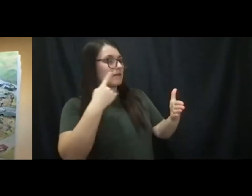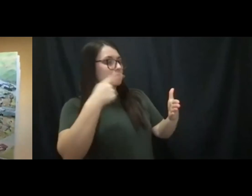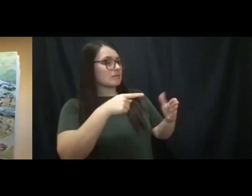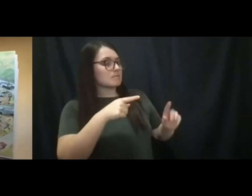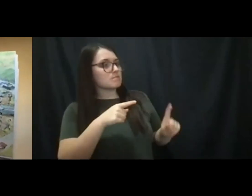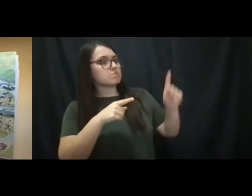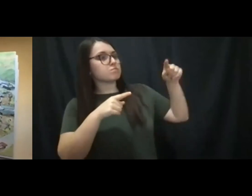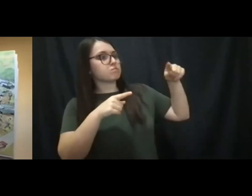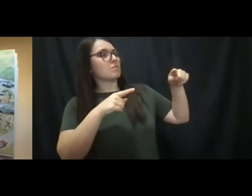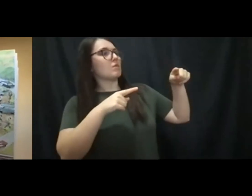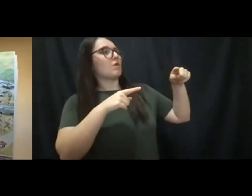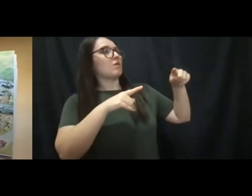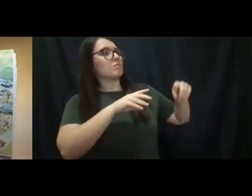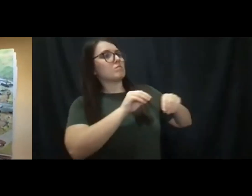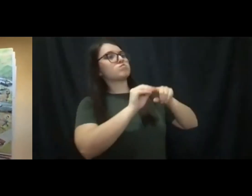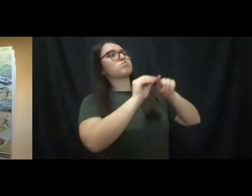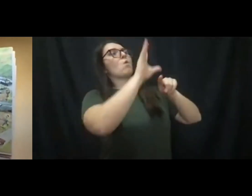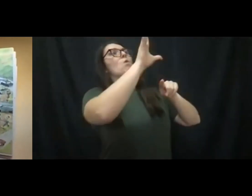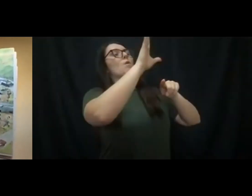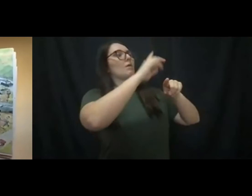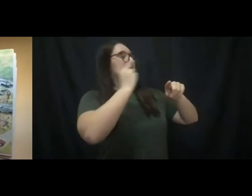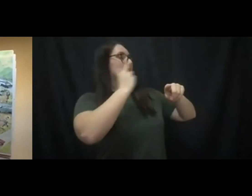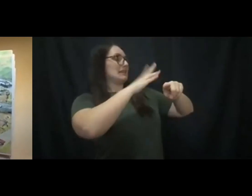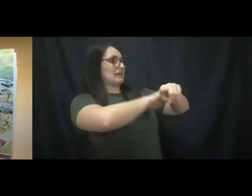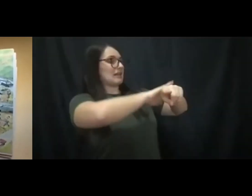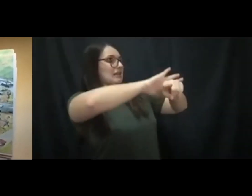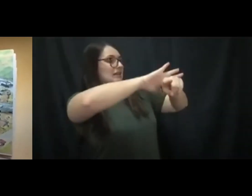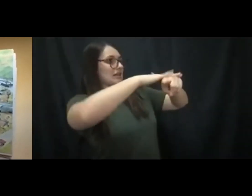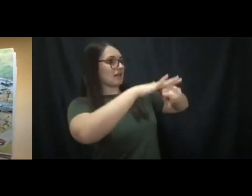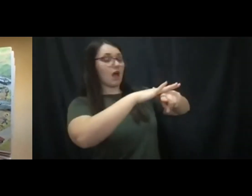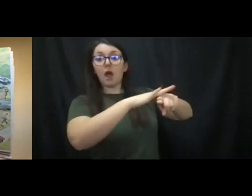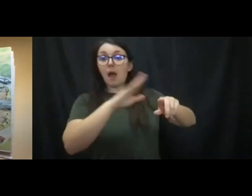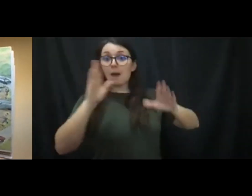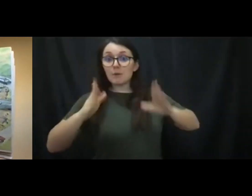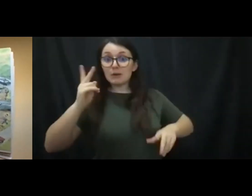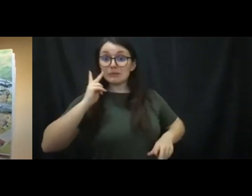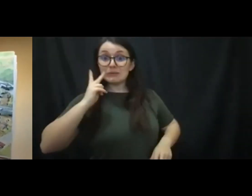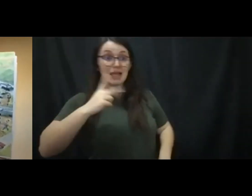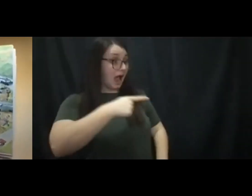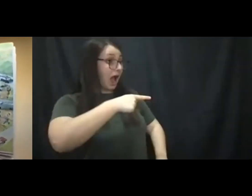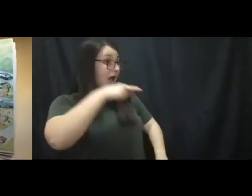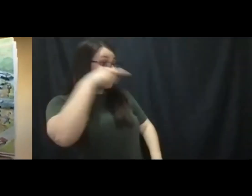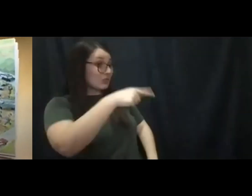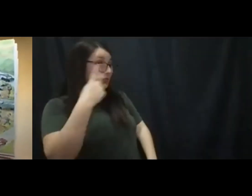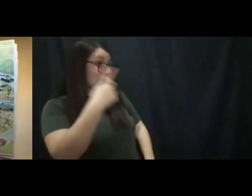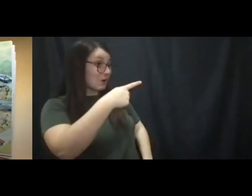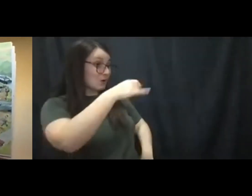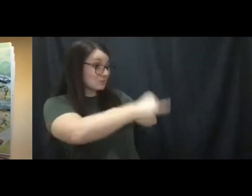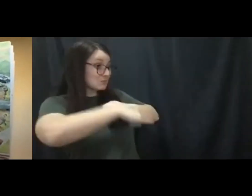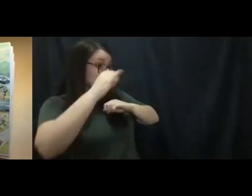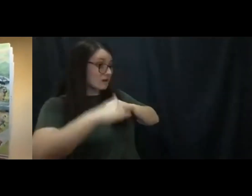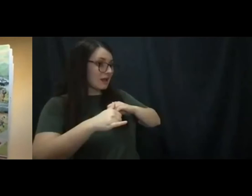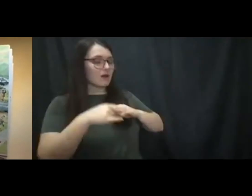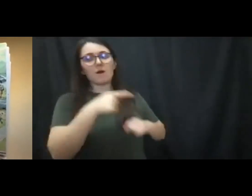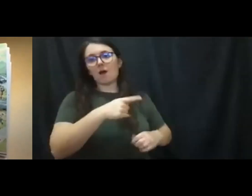with a big whoosh, his giant back would appear, and someone would shout, "There he is!" He was an amazing